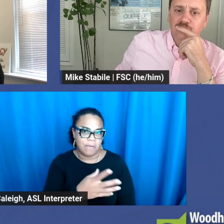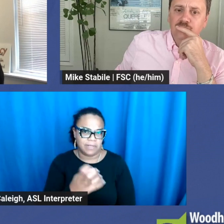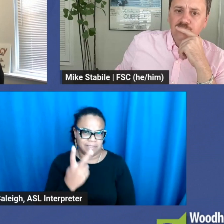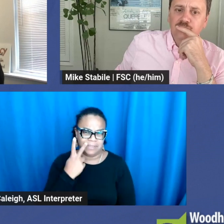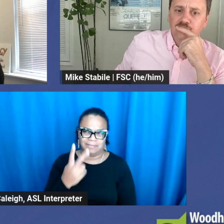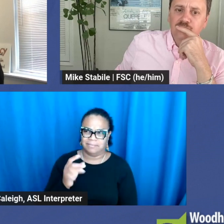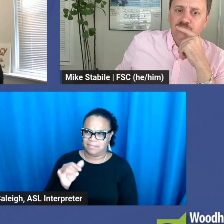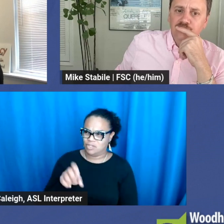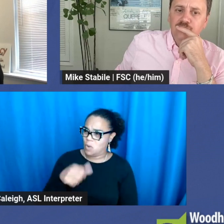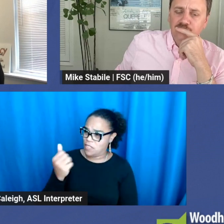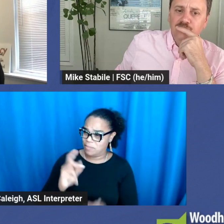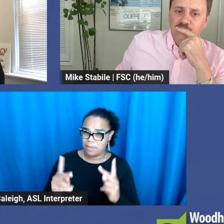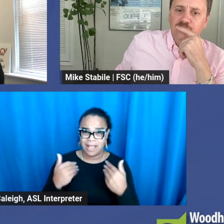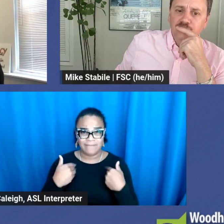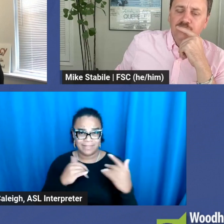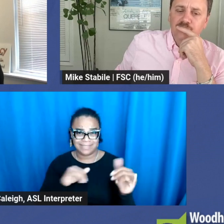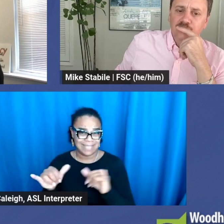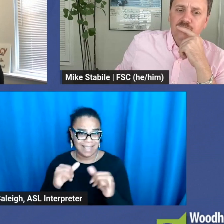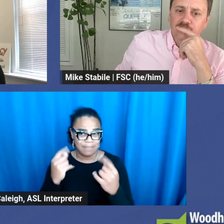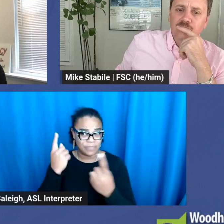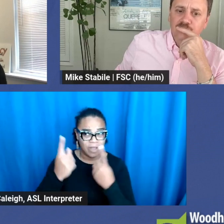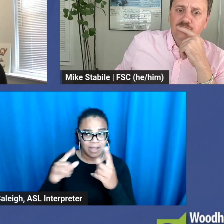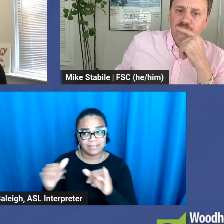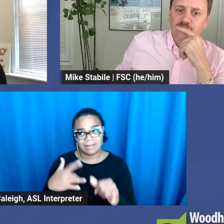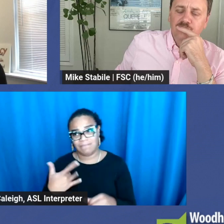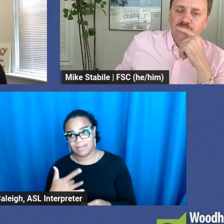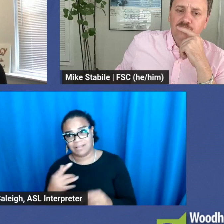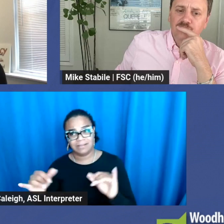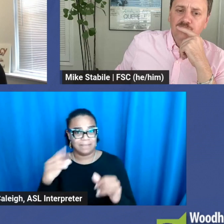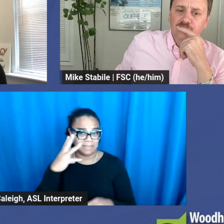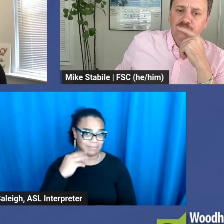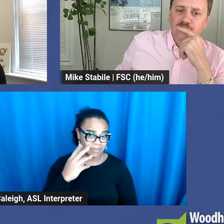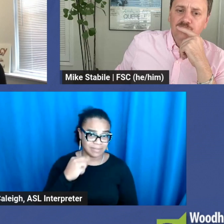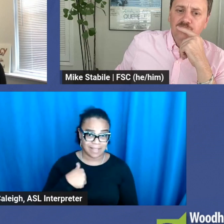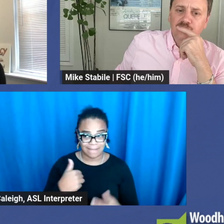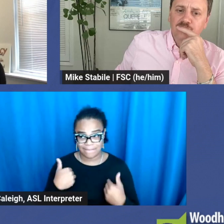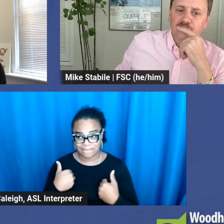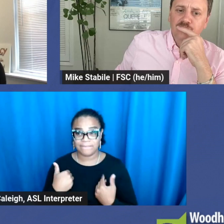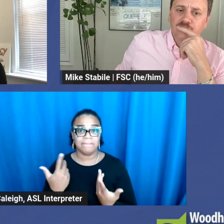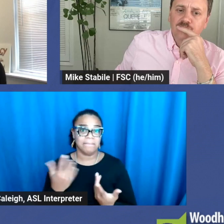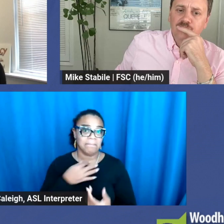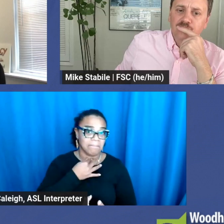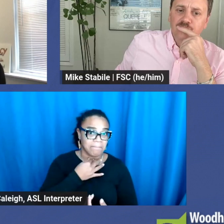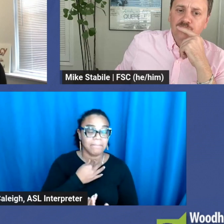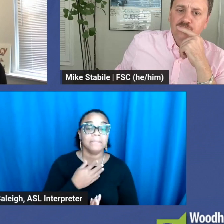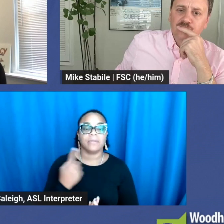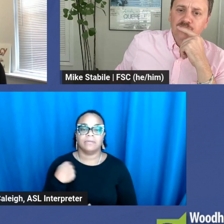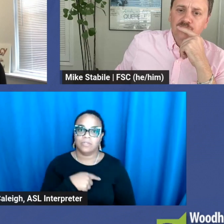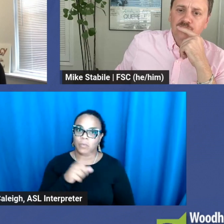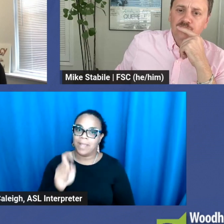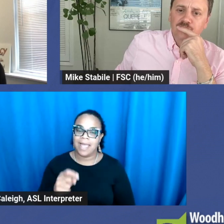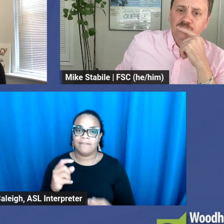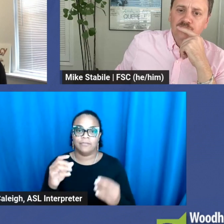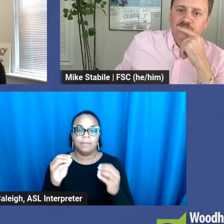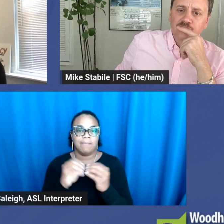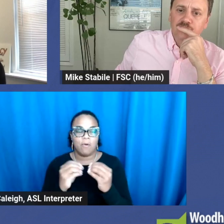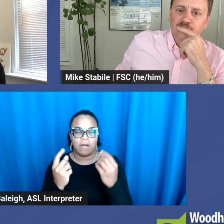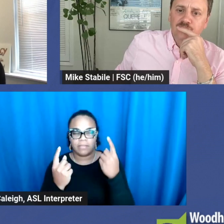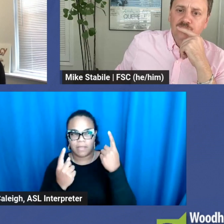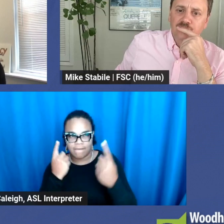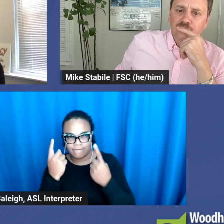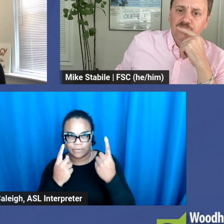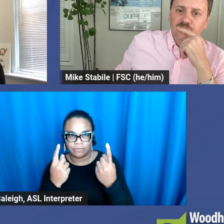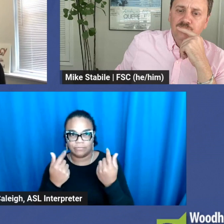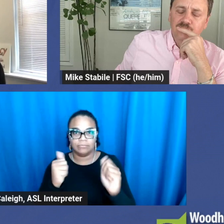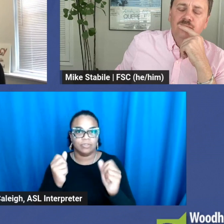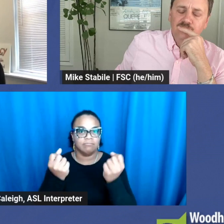same thoughts or ideas or feelings or experiences that I do? And so I think we have to be a lot more thoughtful in understanding how do young